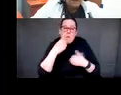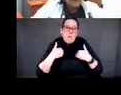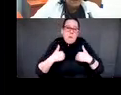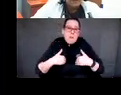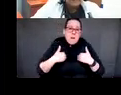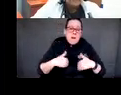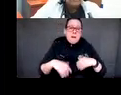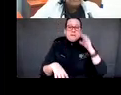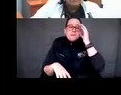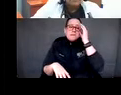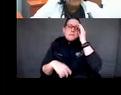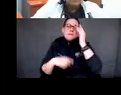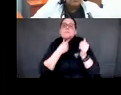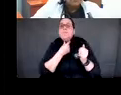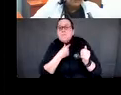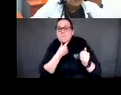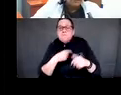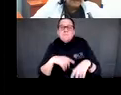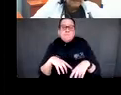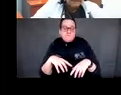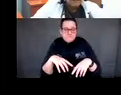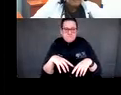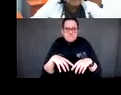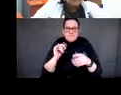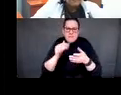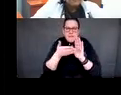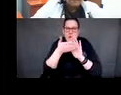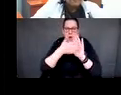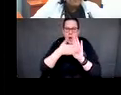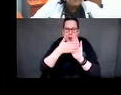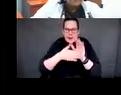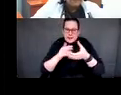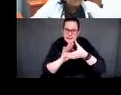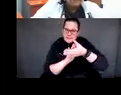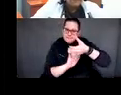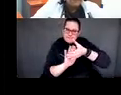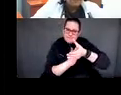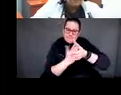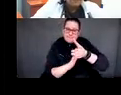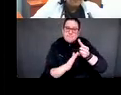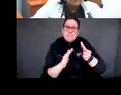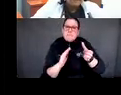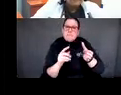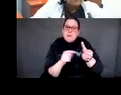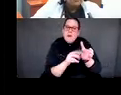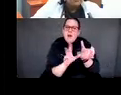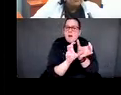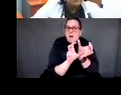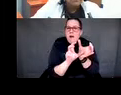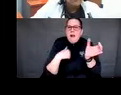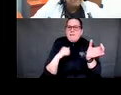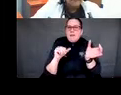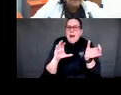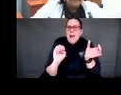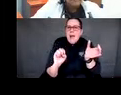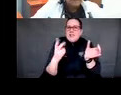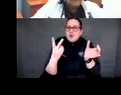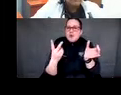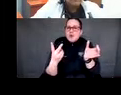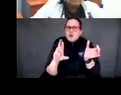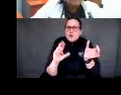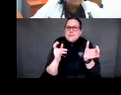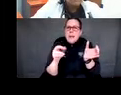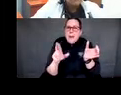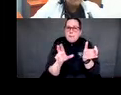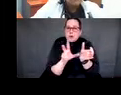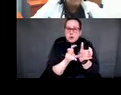major airways, and going down to our lungs. And those cells have this receptor on the surface called the ACE2 receptor. And that's